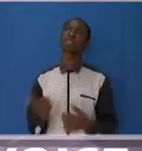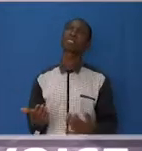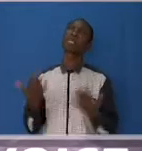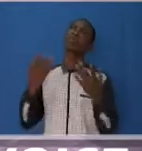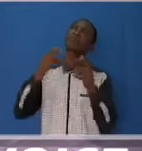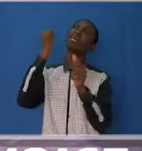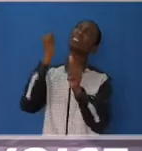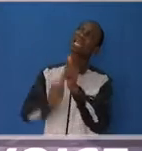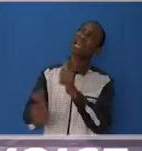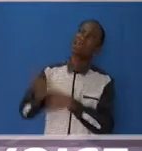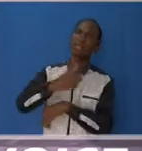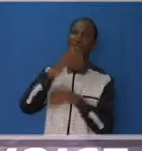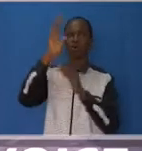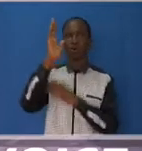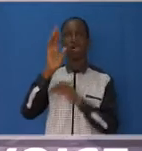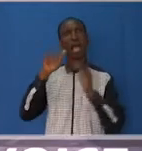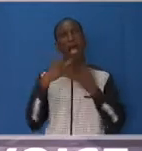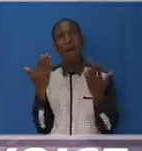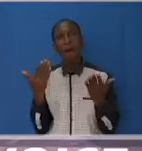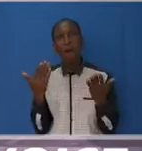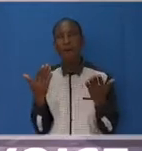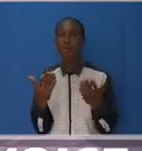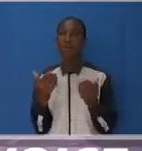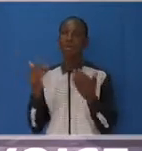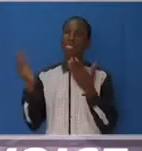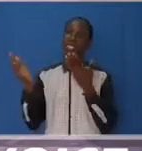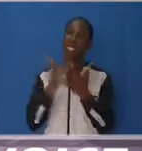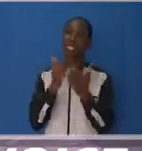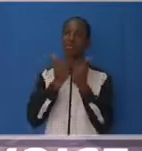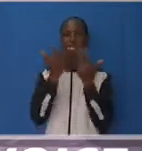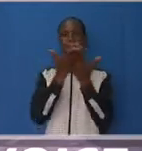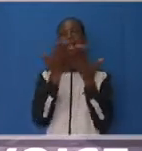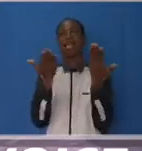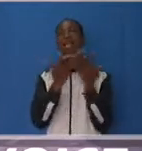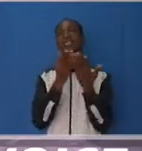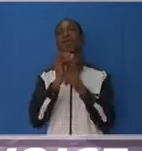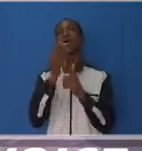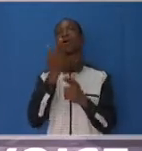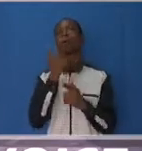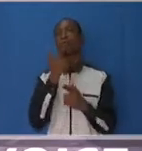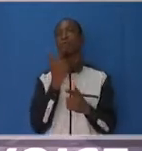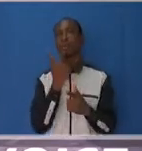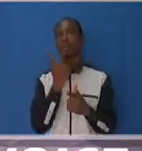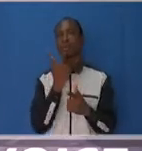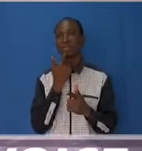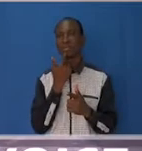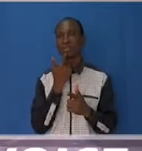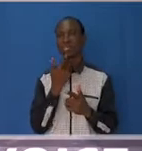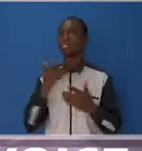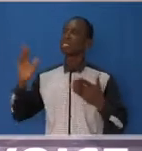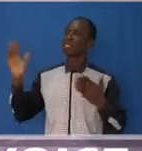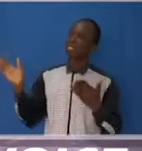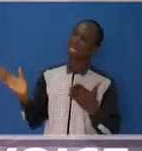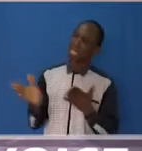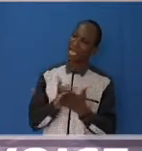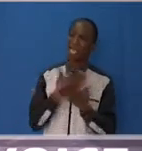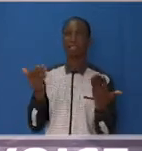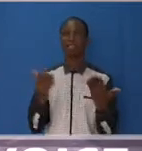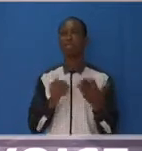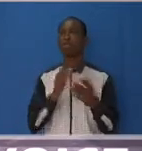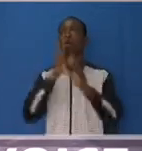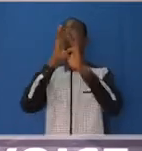ene o si eni anofafa aye de bonu agodi no aba o si anofafa wankase